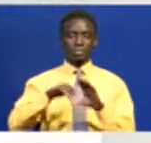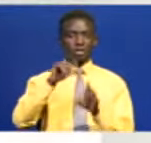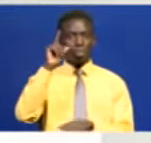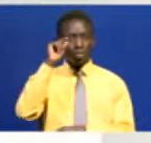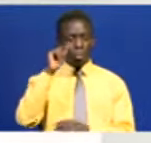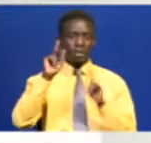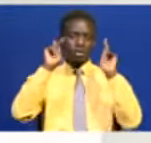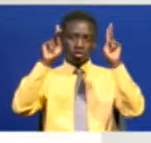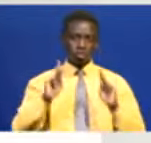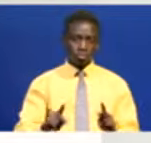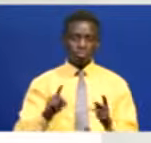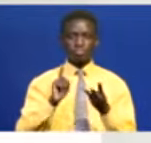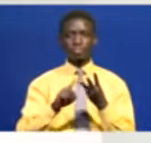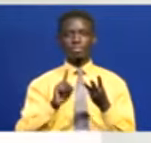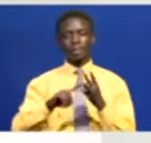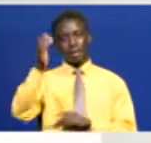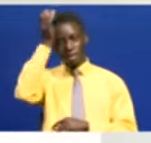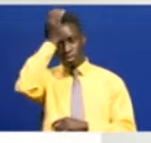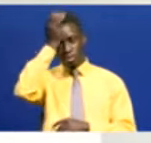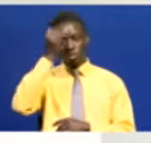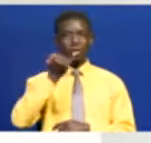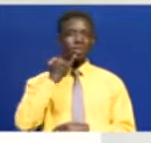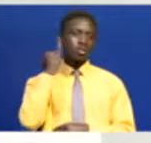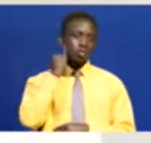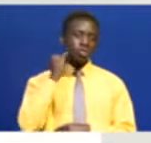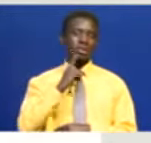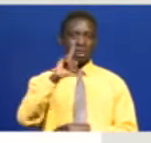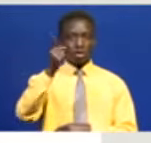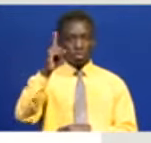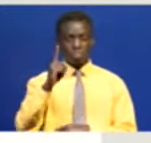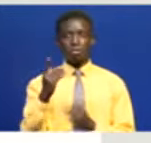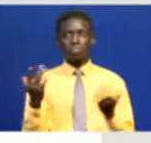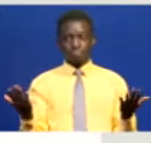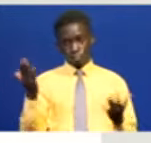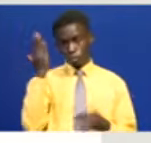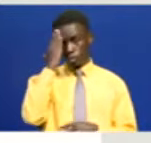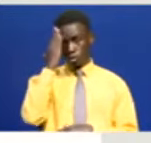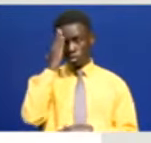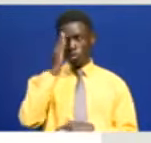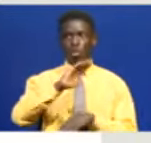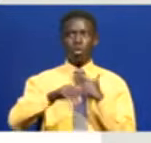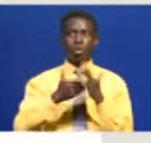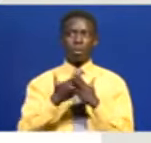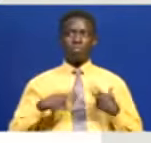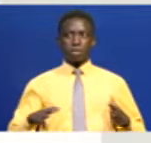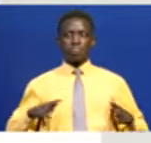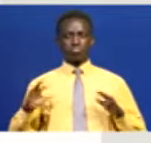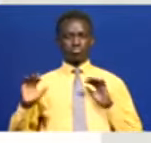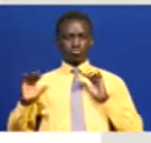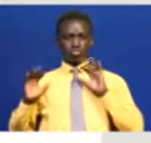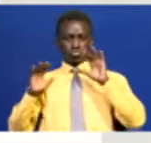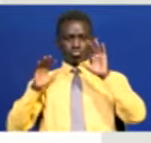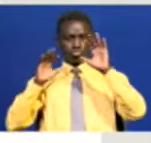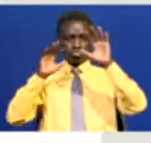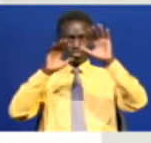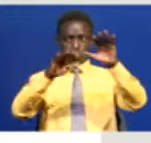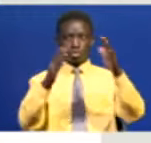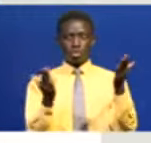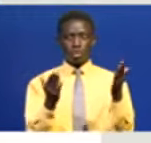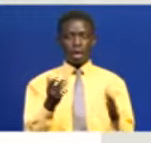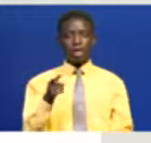in Kisumu, in Eldoret, in Nakuru, in Nairobi, you know, all the people are coming at